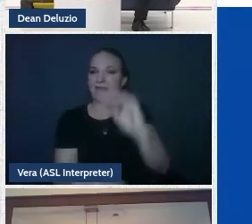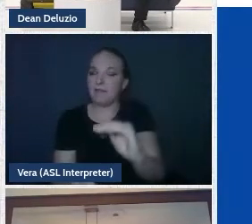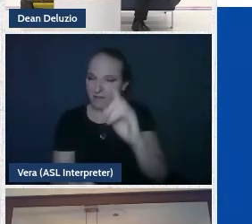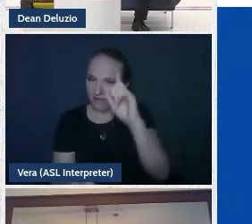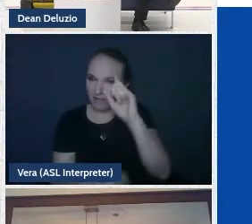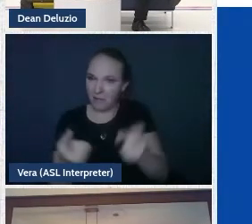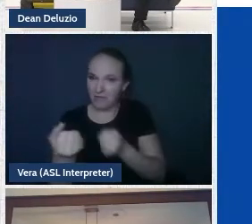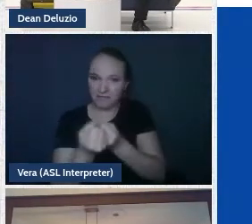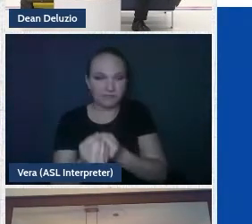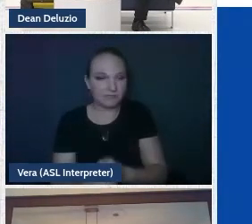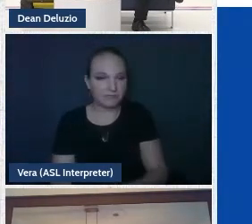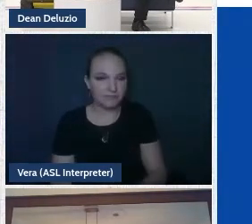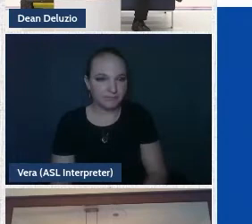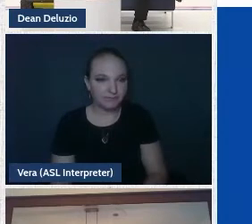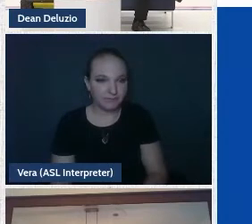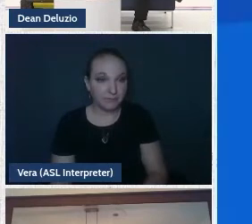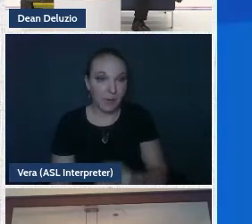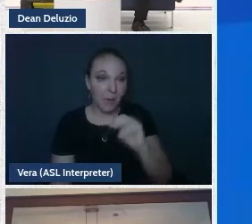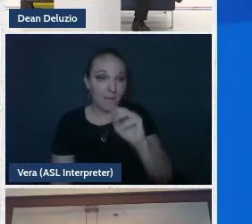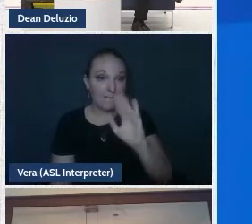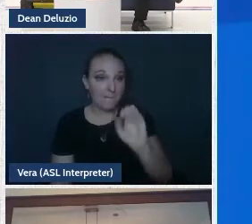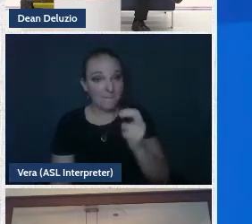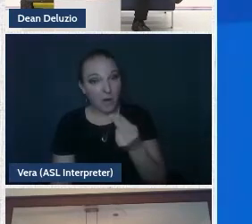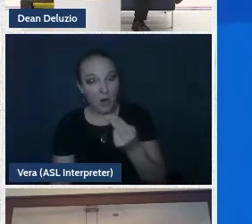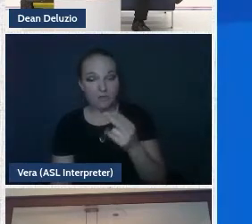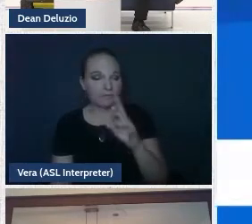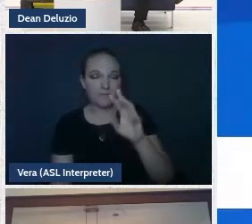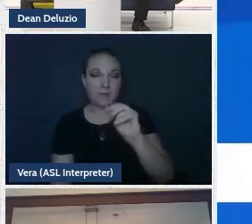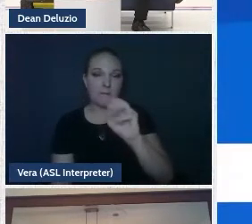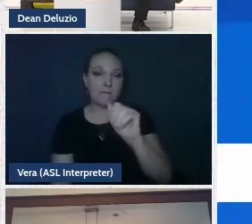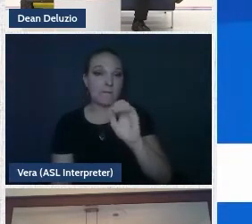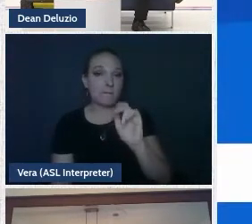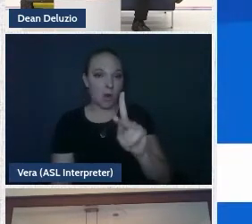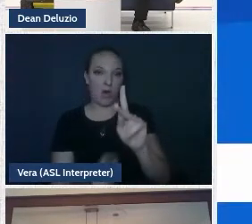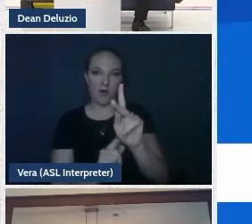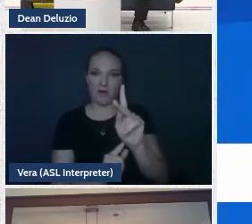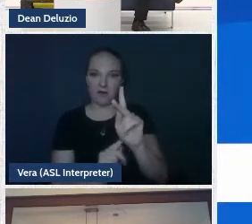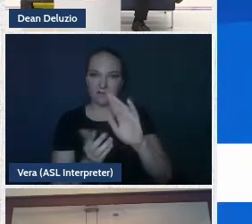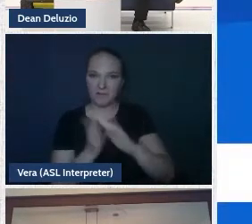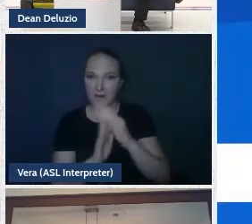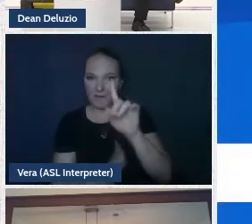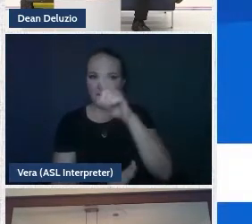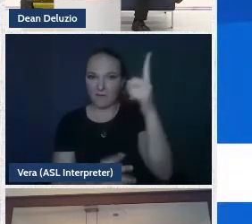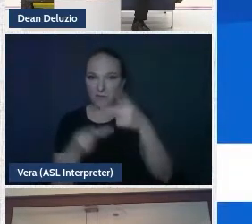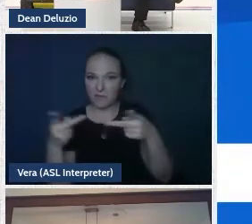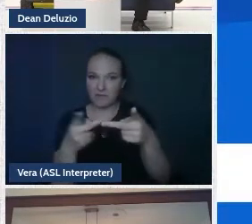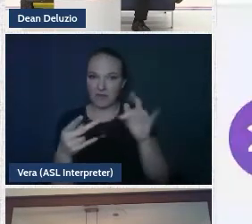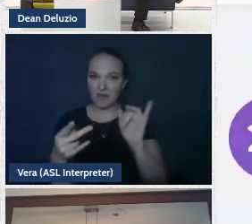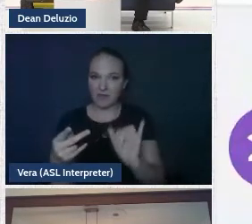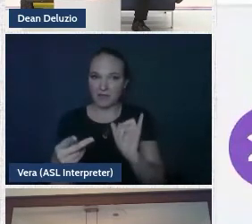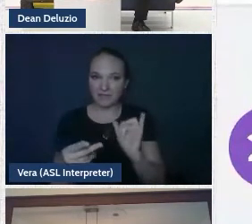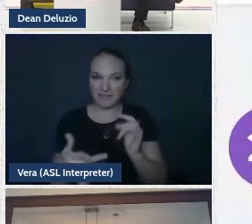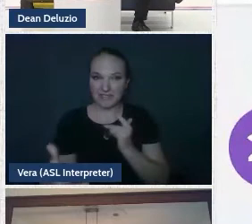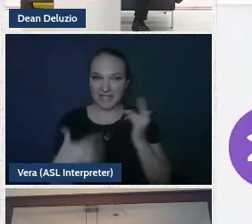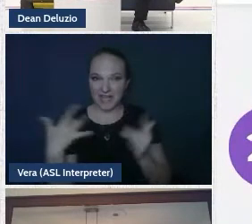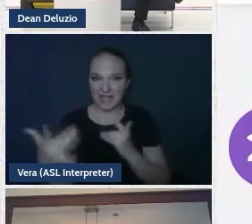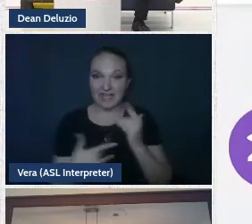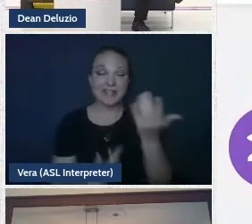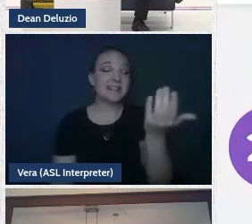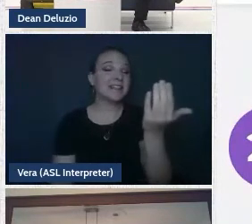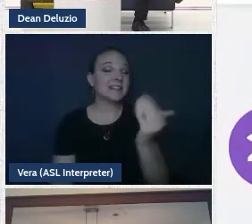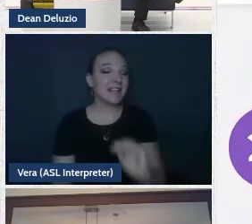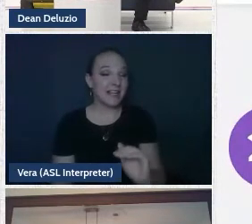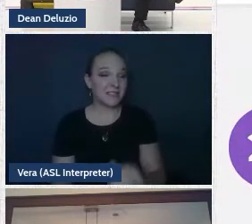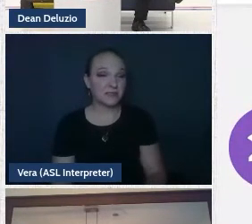Oh, there you go. Mark takes the lead. This is exciting. Okay, next question. When was Queens'